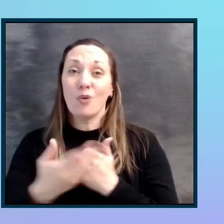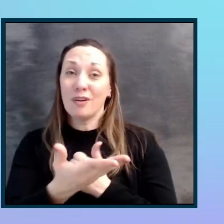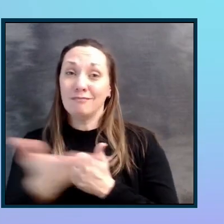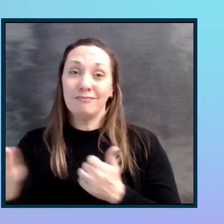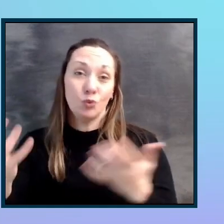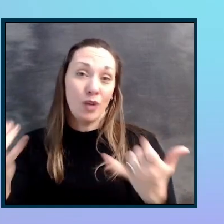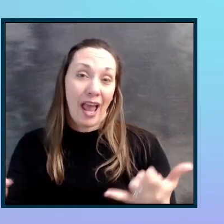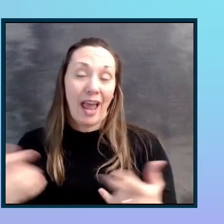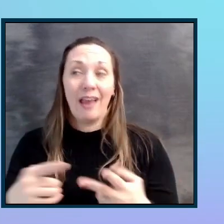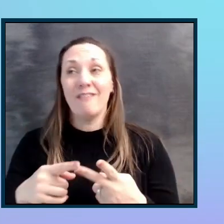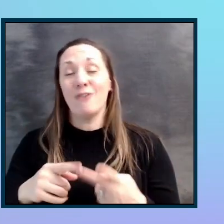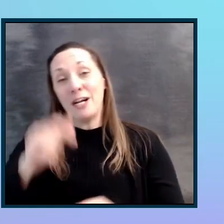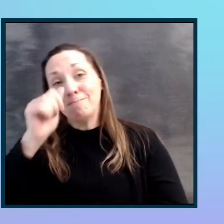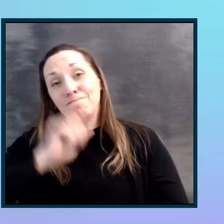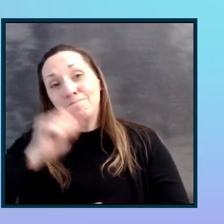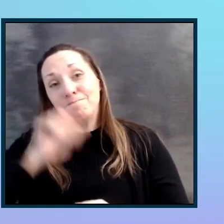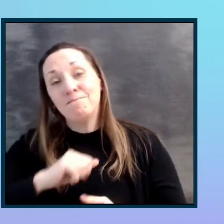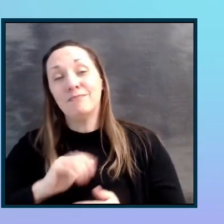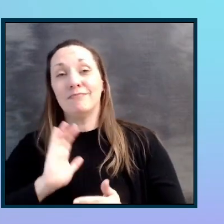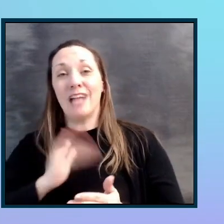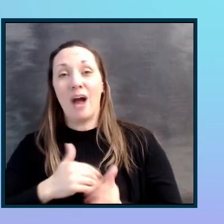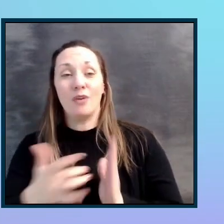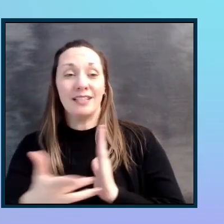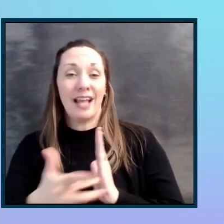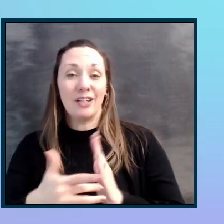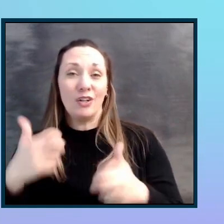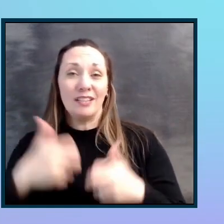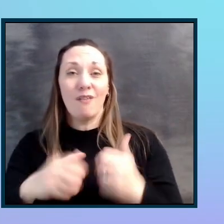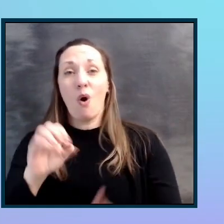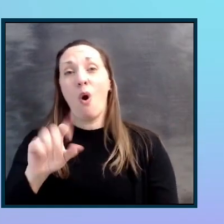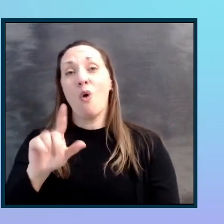It's just not going to be easy for them to read. They're going to have a lot of things that they need to deal with. They're just learning to read.